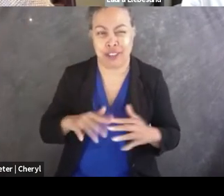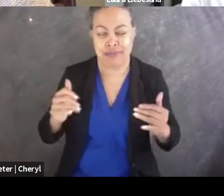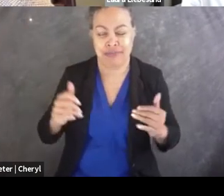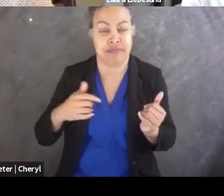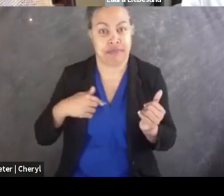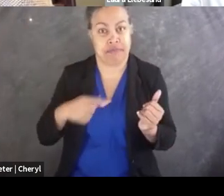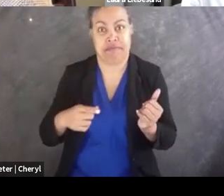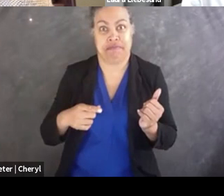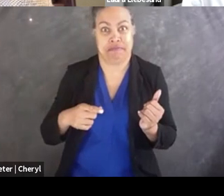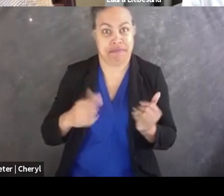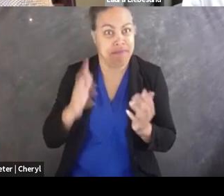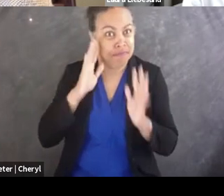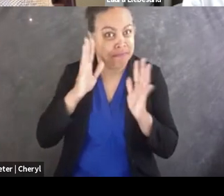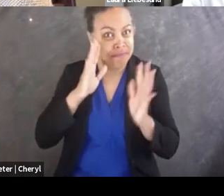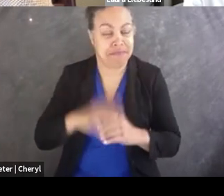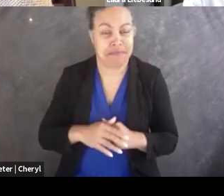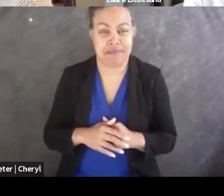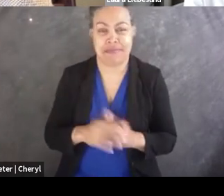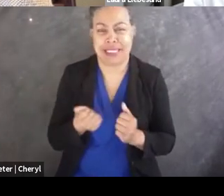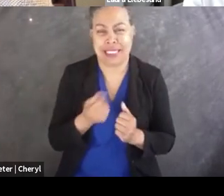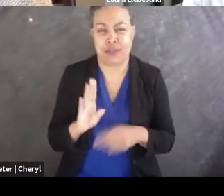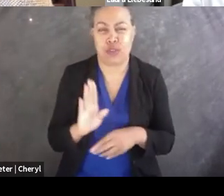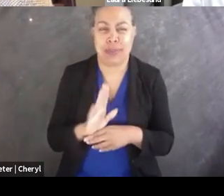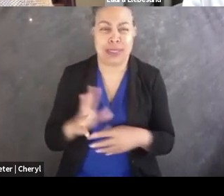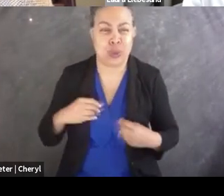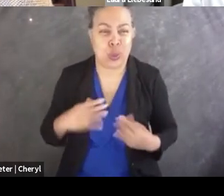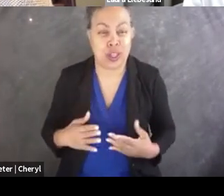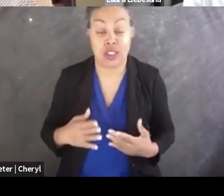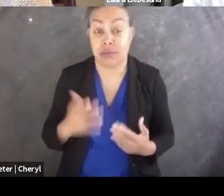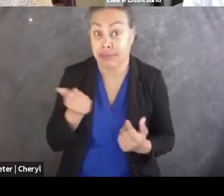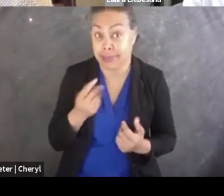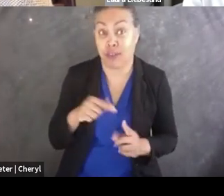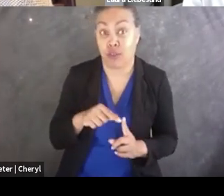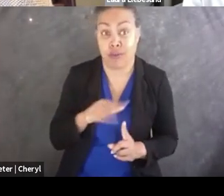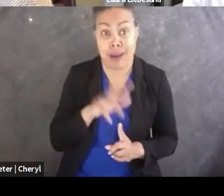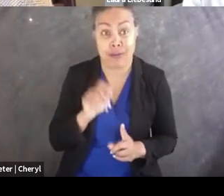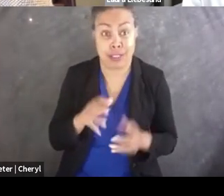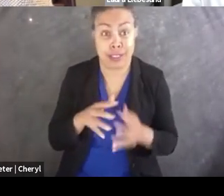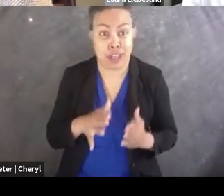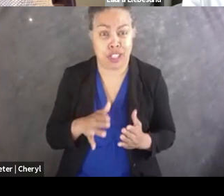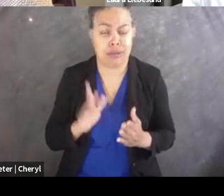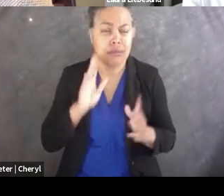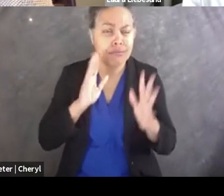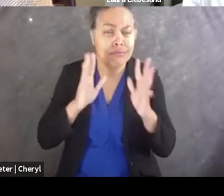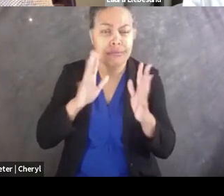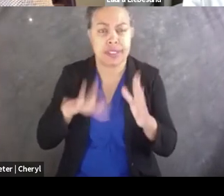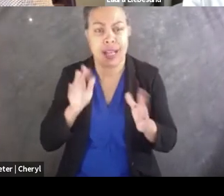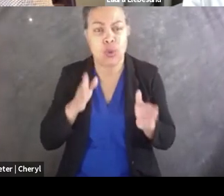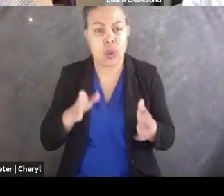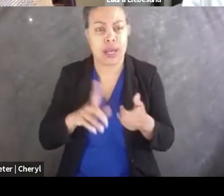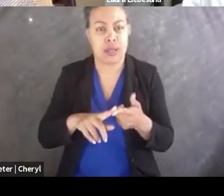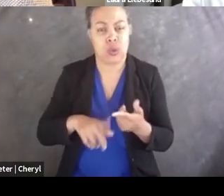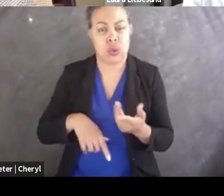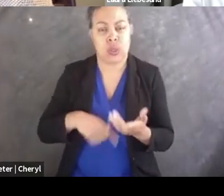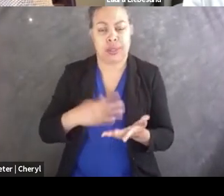of these you know, mixologists and business owners, many of them African-Americans, are finding a way to be able to help